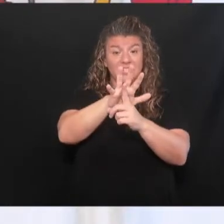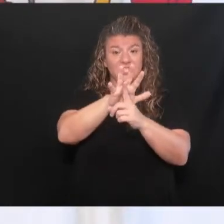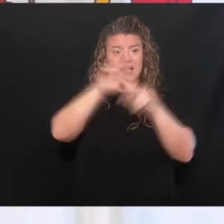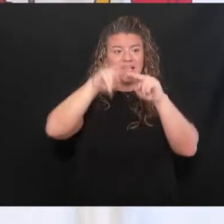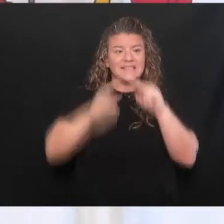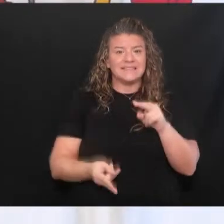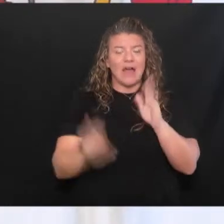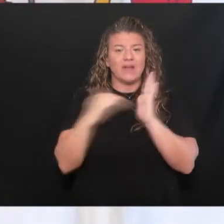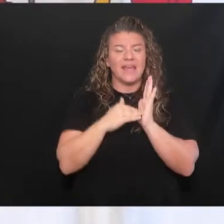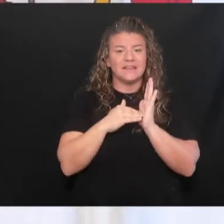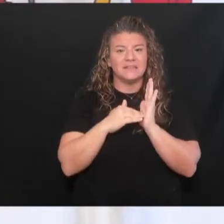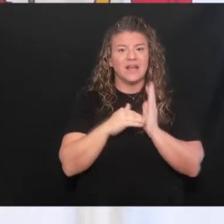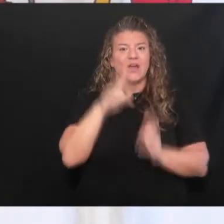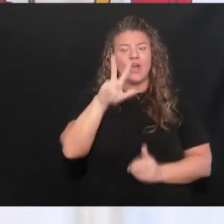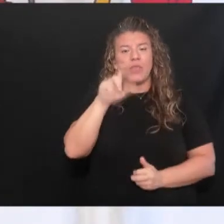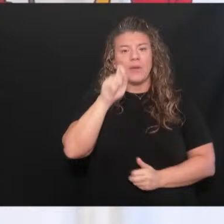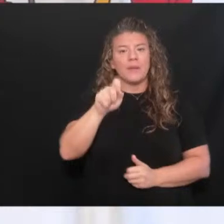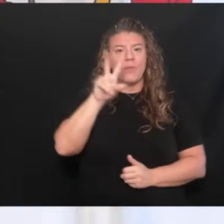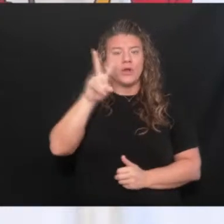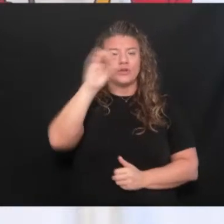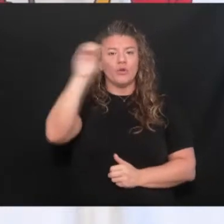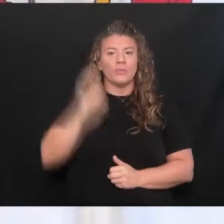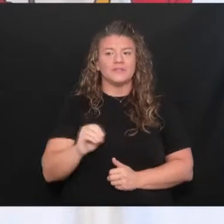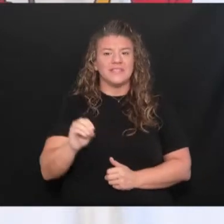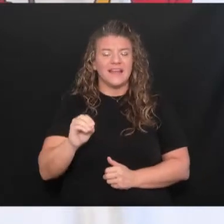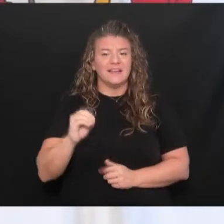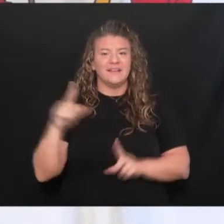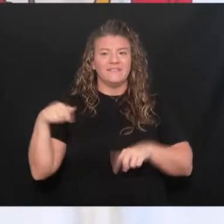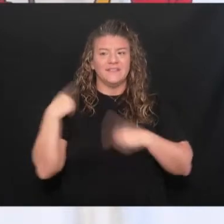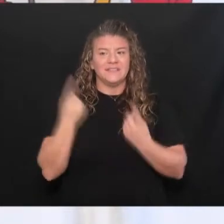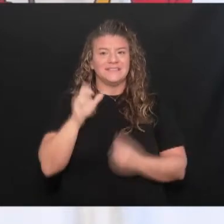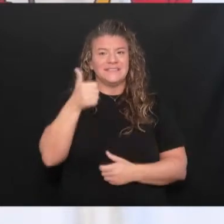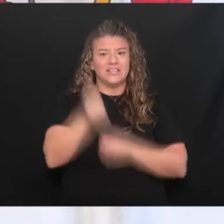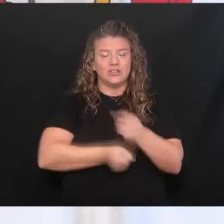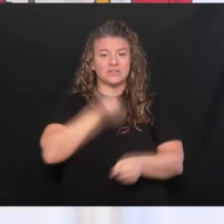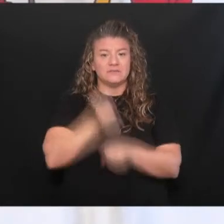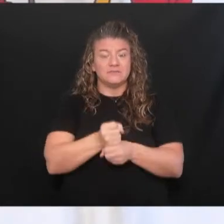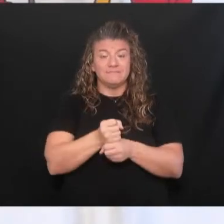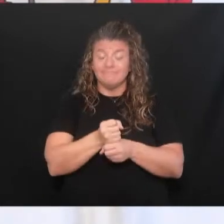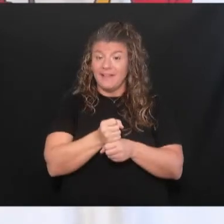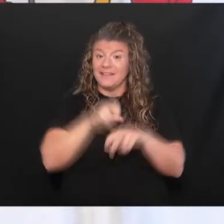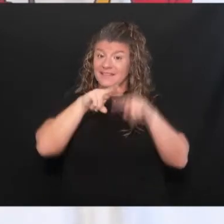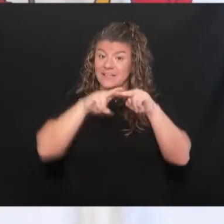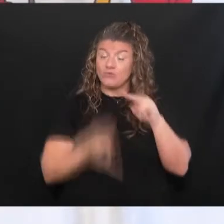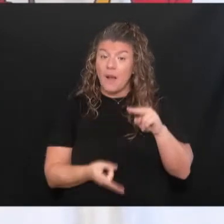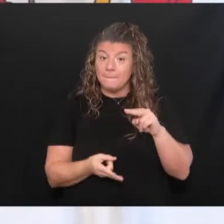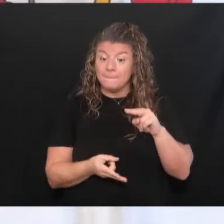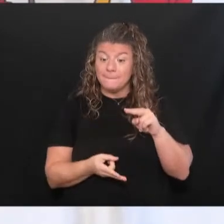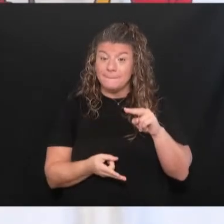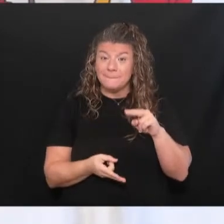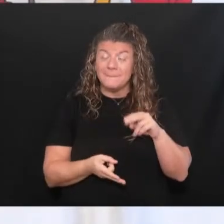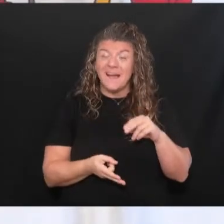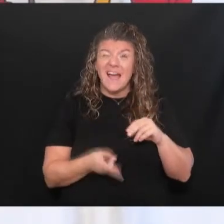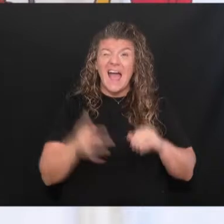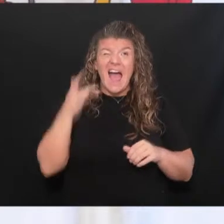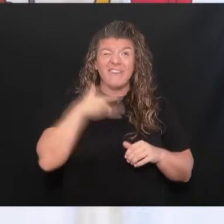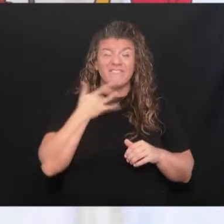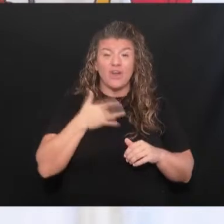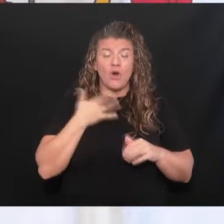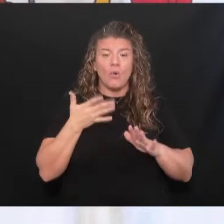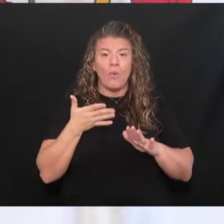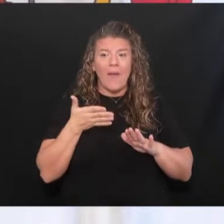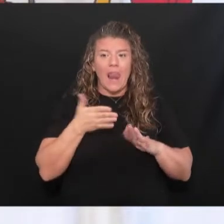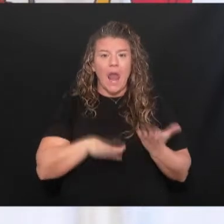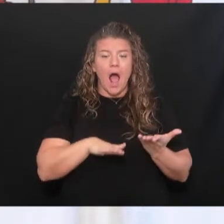again, 3.2% over the past decade. It's a big drop. I think there was, we lost